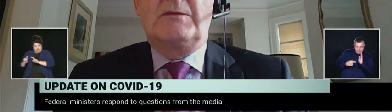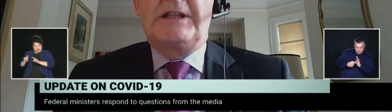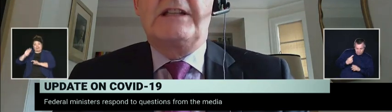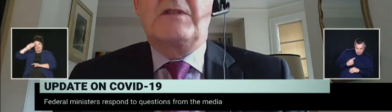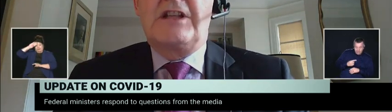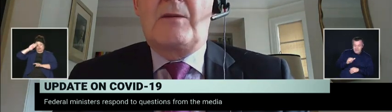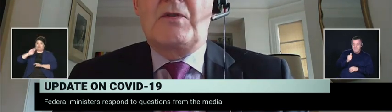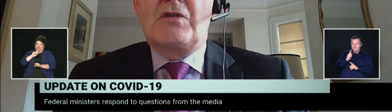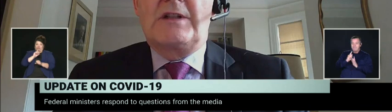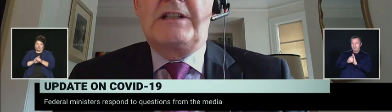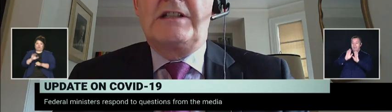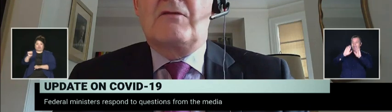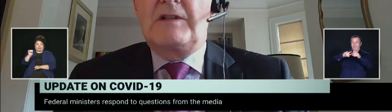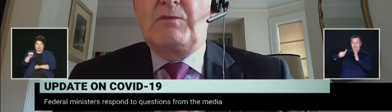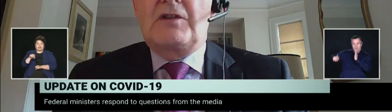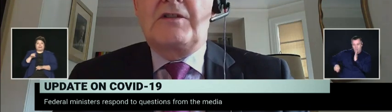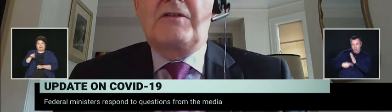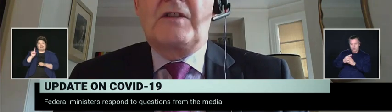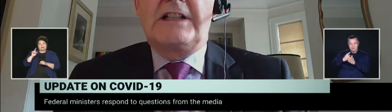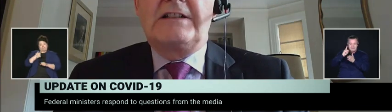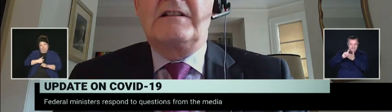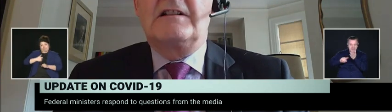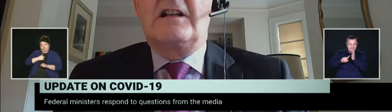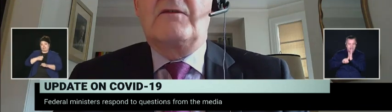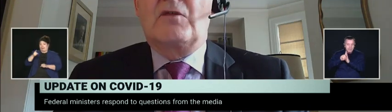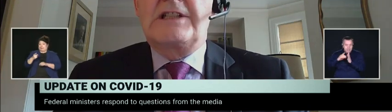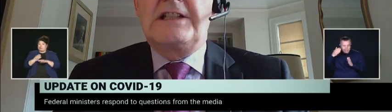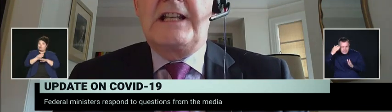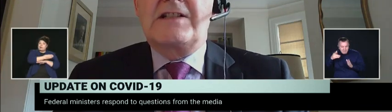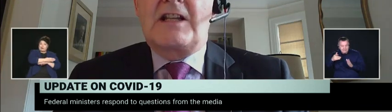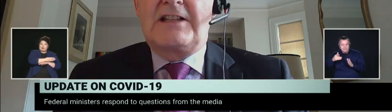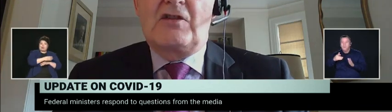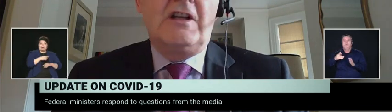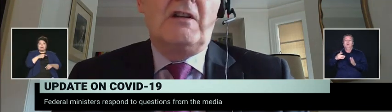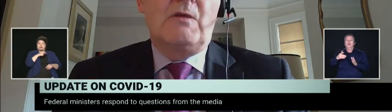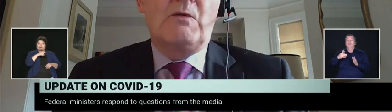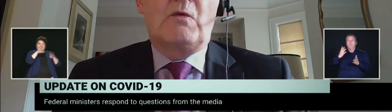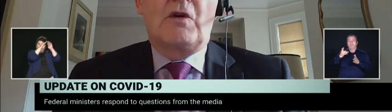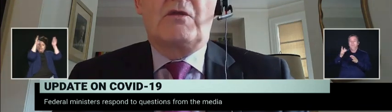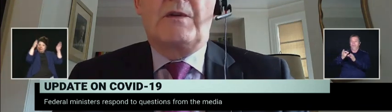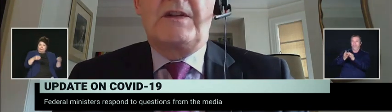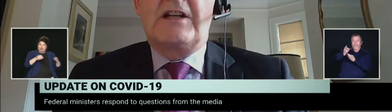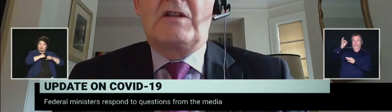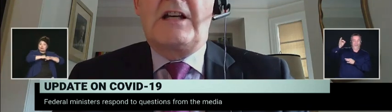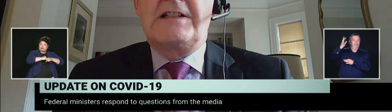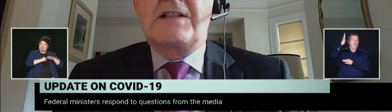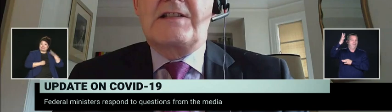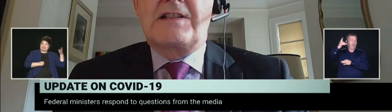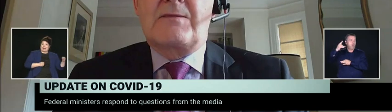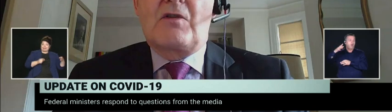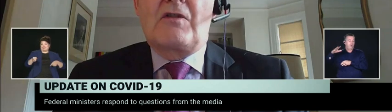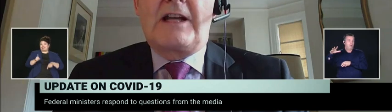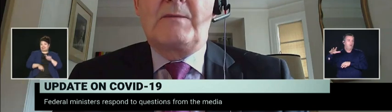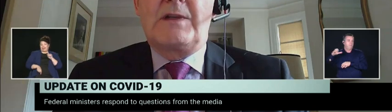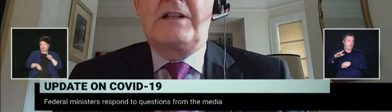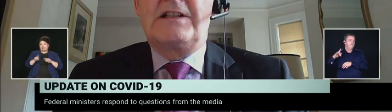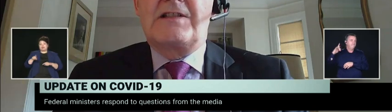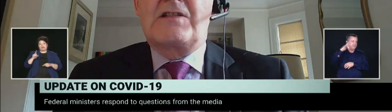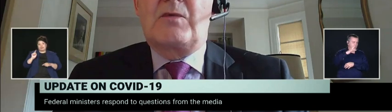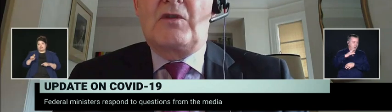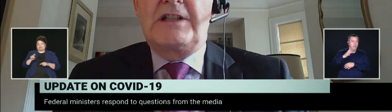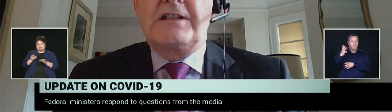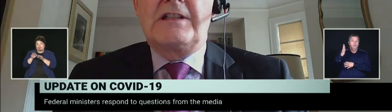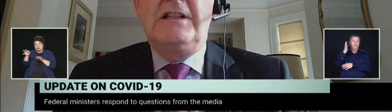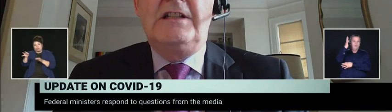they will be given the opportunity to rebook their flight 14 days later. We will work with the airlines as this program